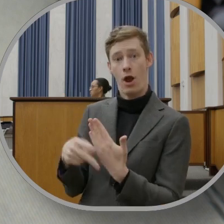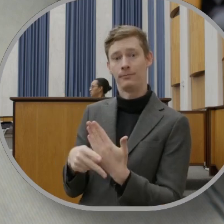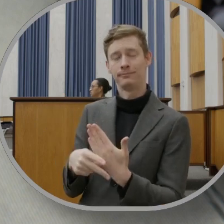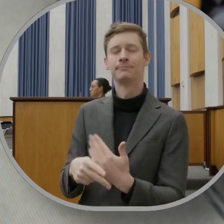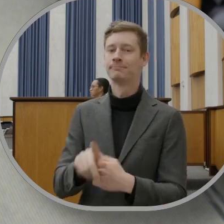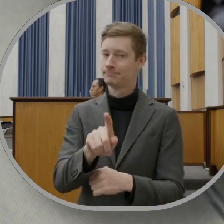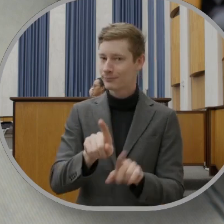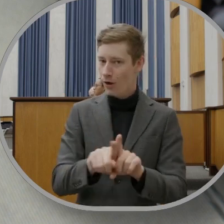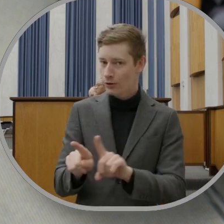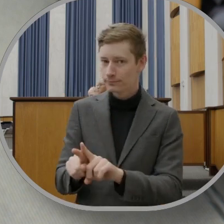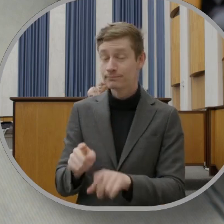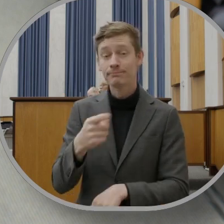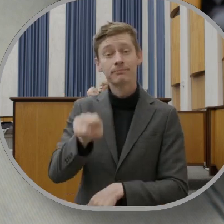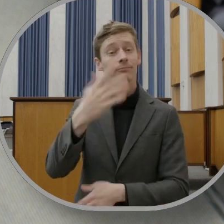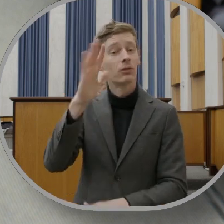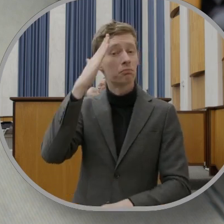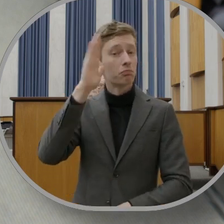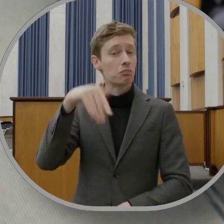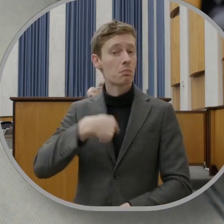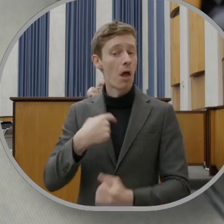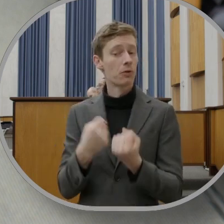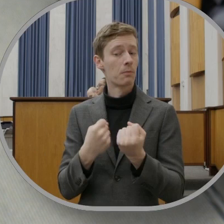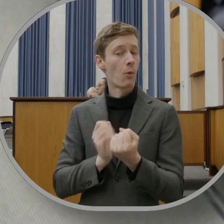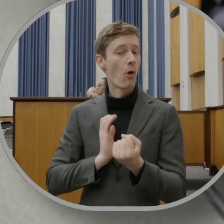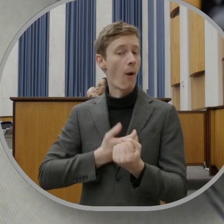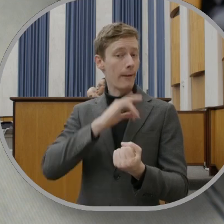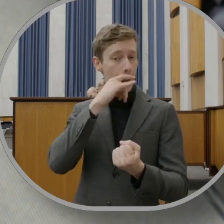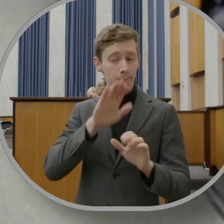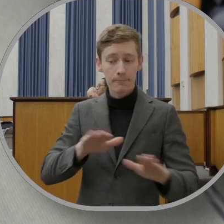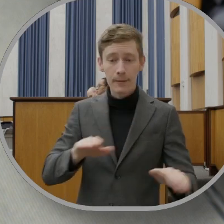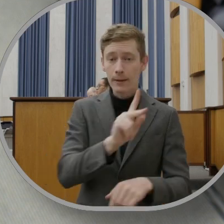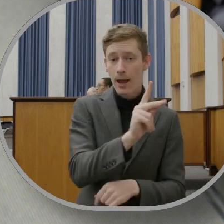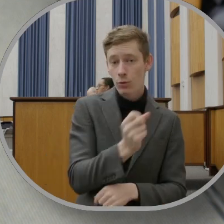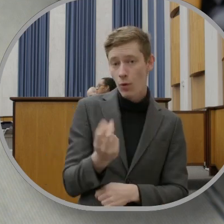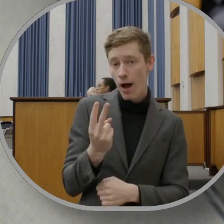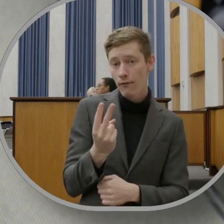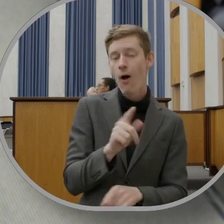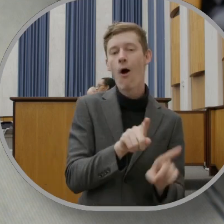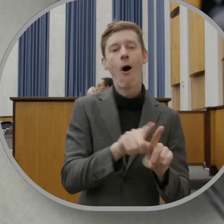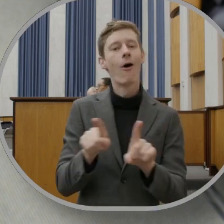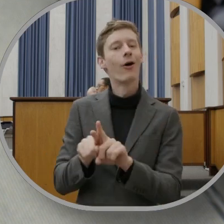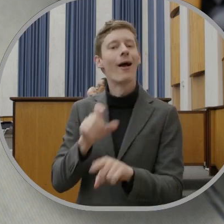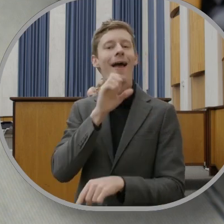know, I've not only been committed to supporting our kids from K through 12, but also those